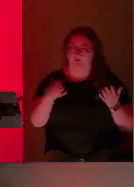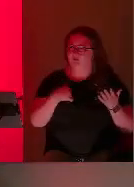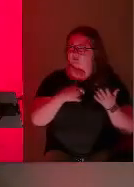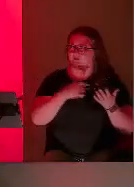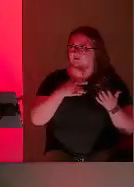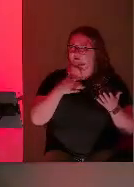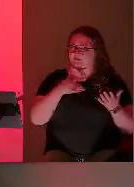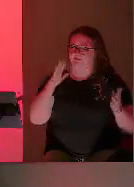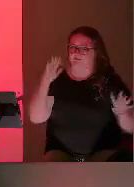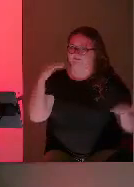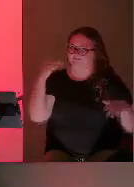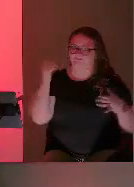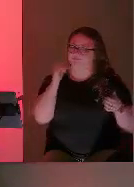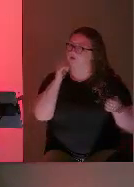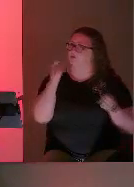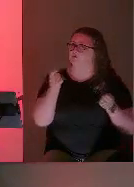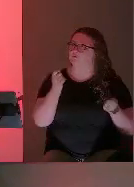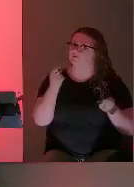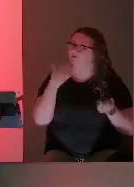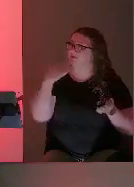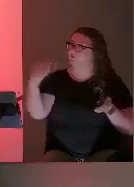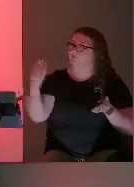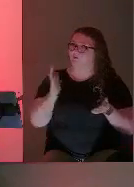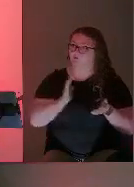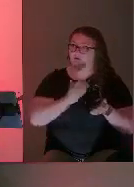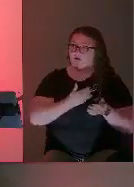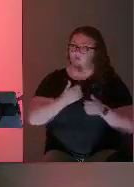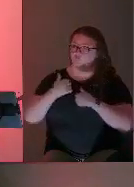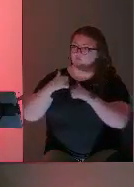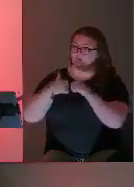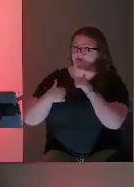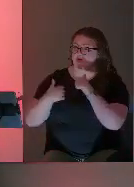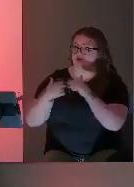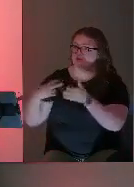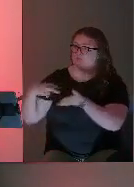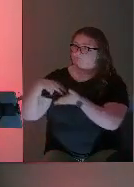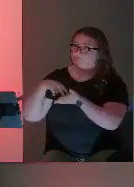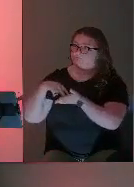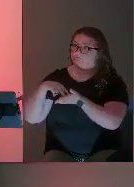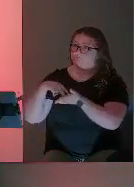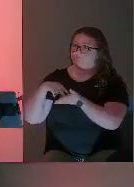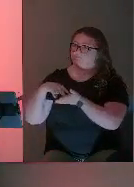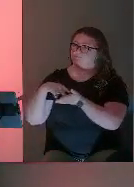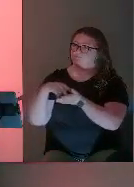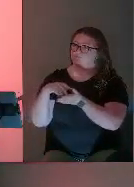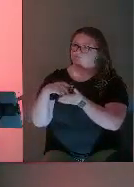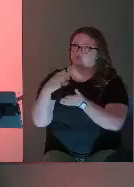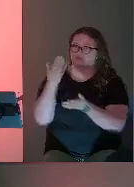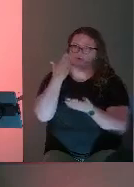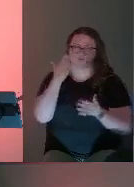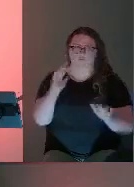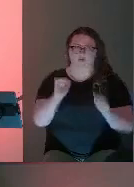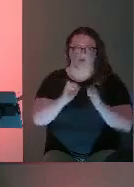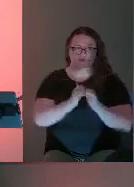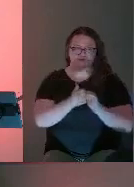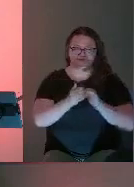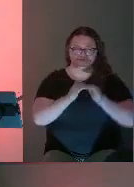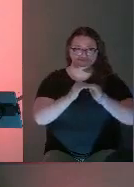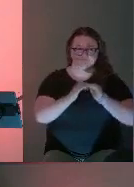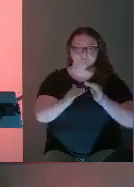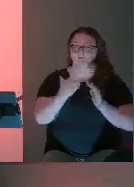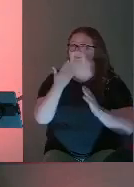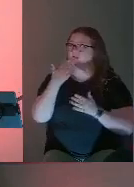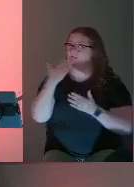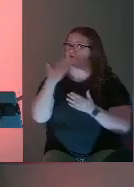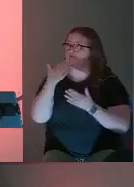out of control. Thank you for being our rock when all we know is sand, God. Thank you for being our calm in the storm, Lord,